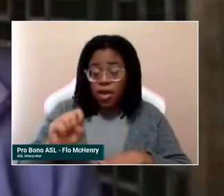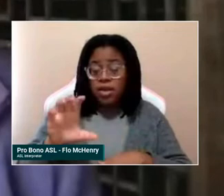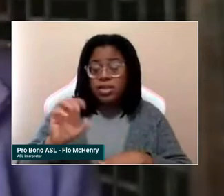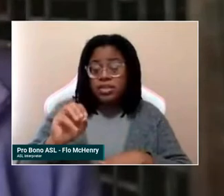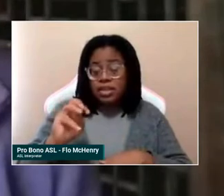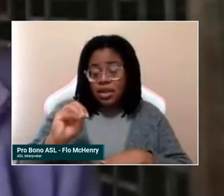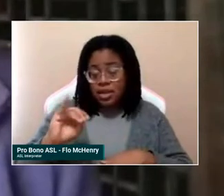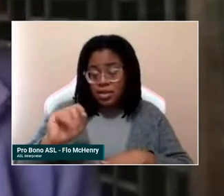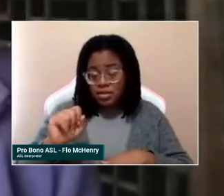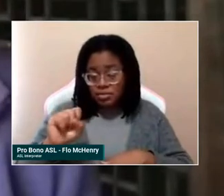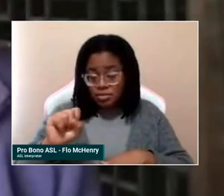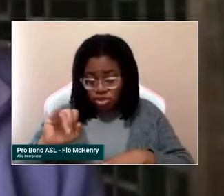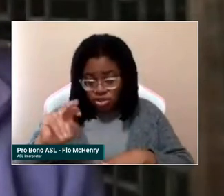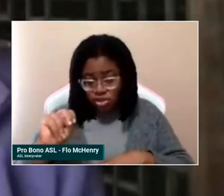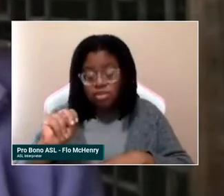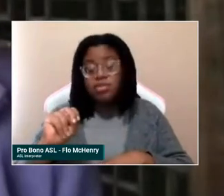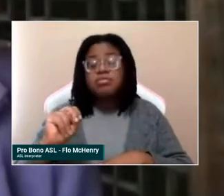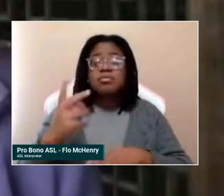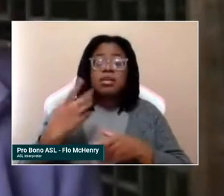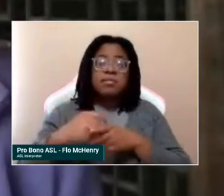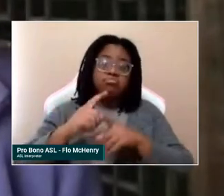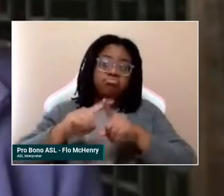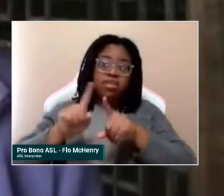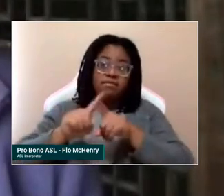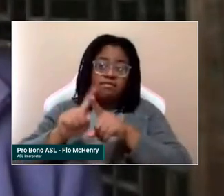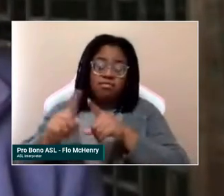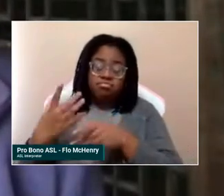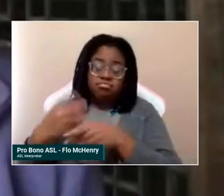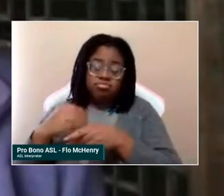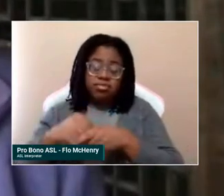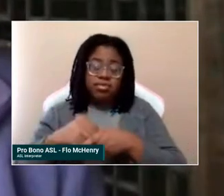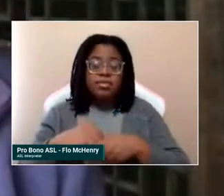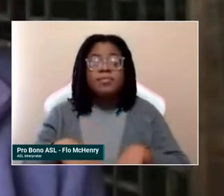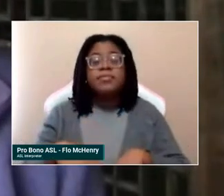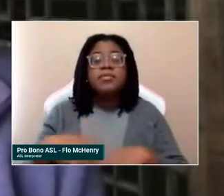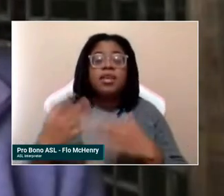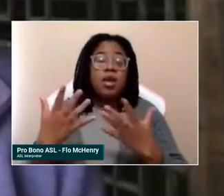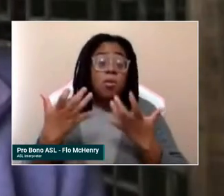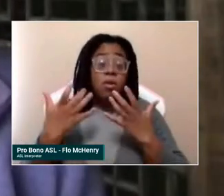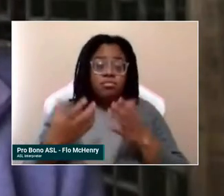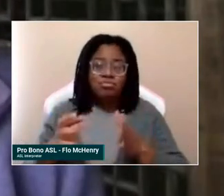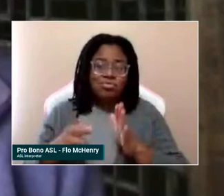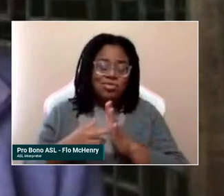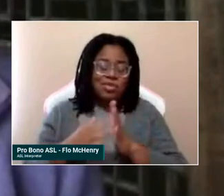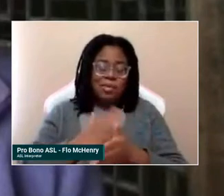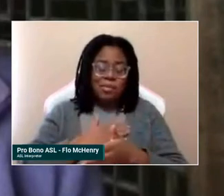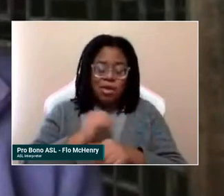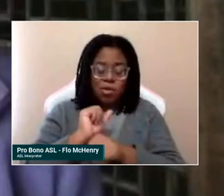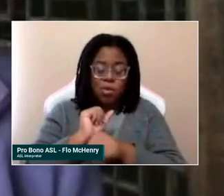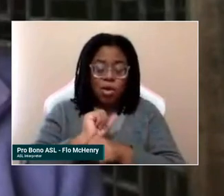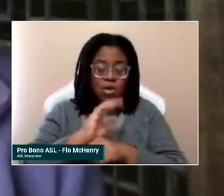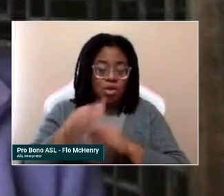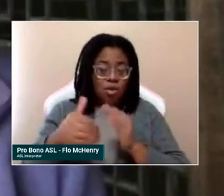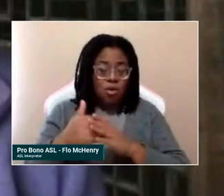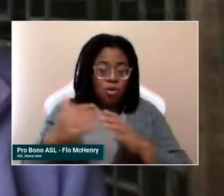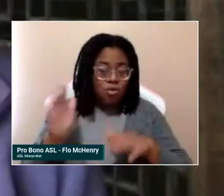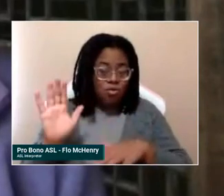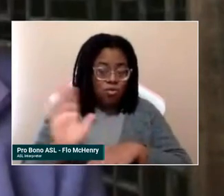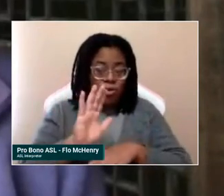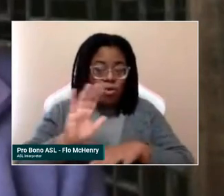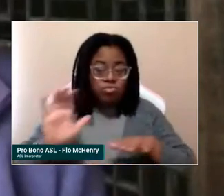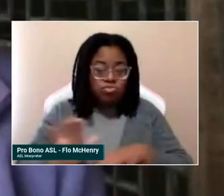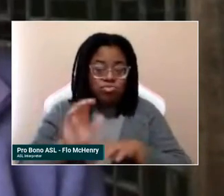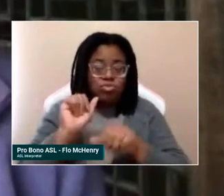climate resilience efforts in the region. So I just wanted to share some opening remarks reflecting on my work and all the work that you all are doing. So